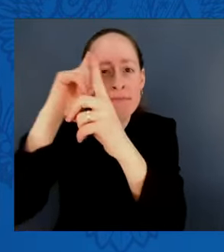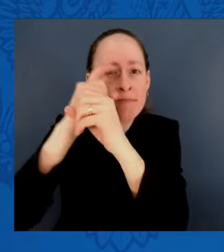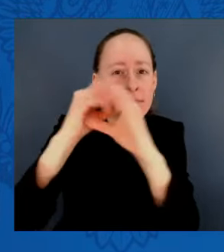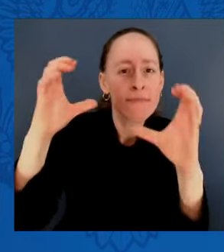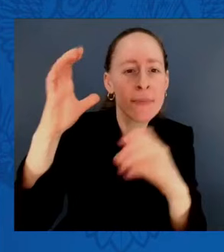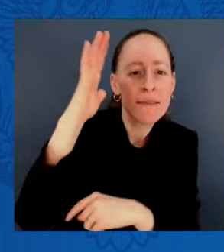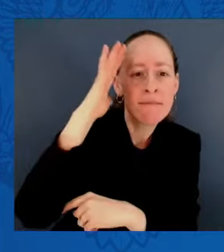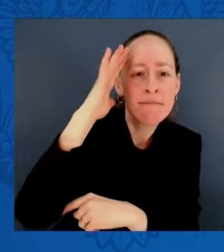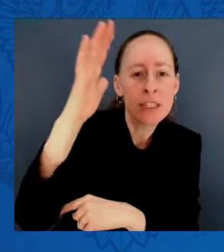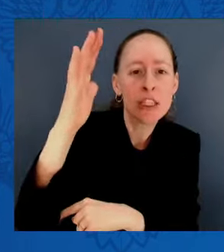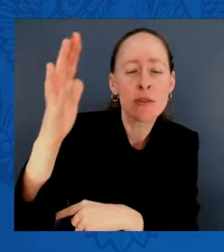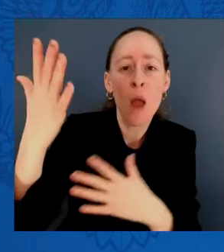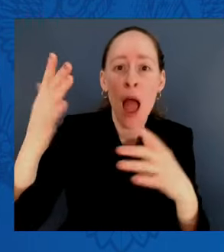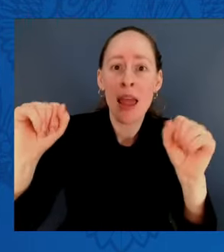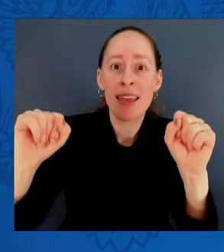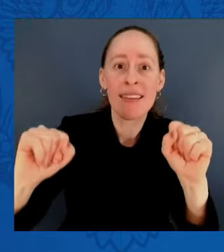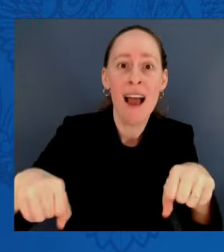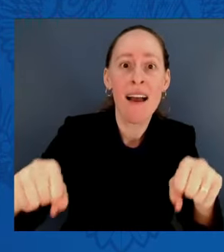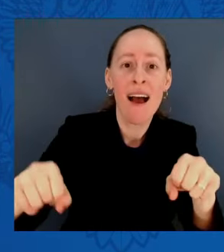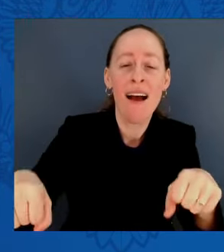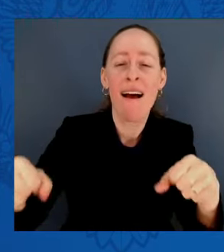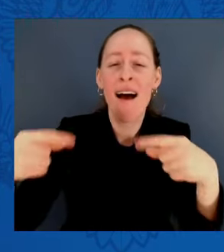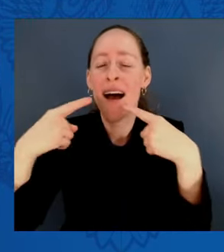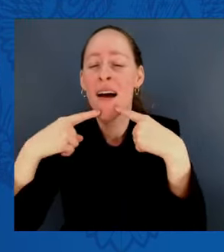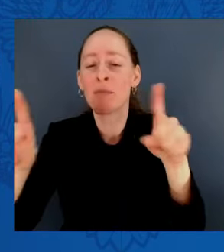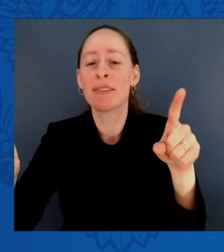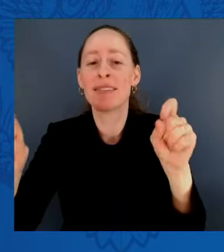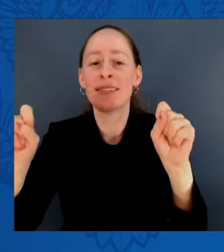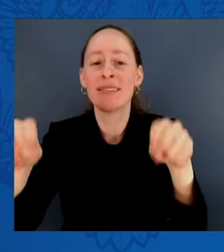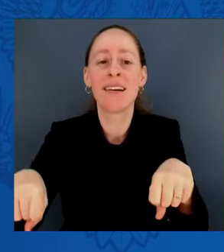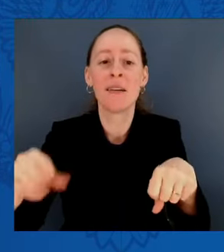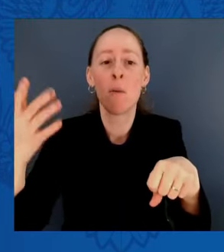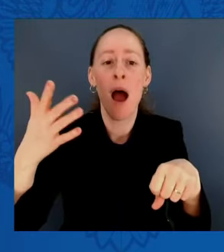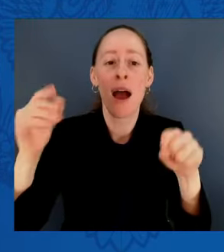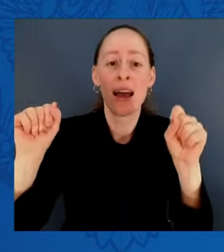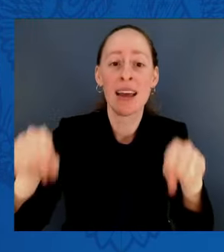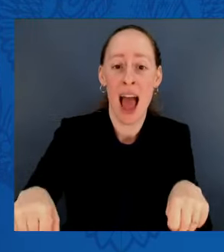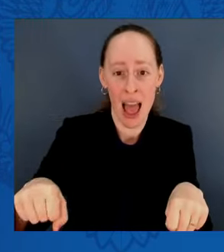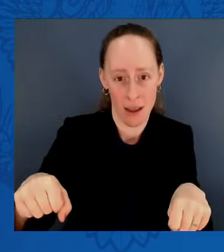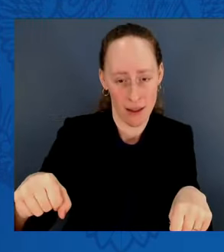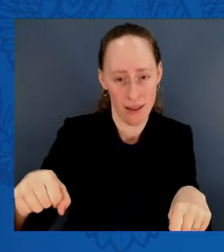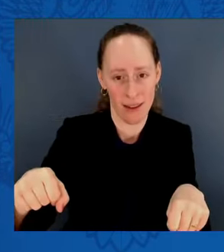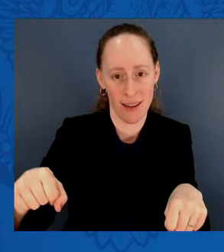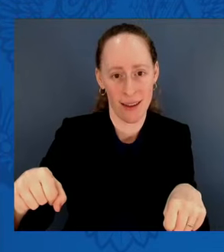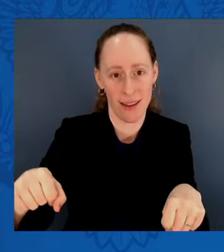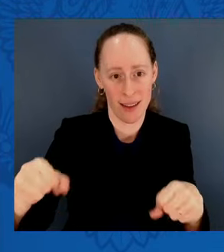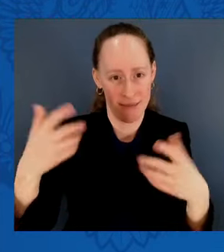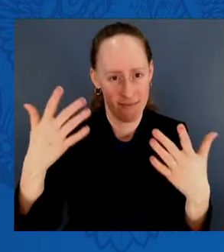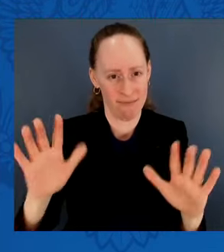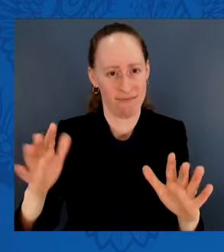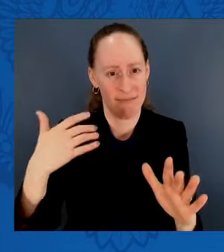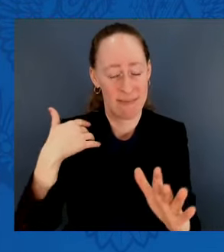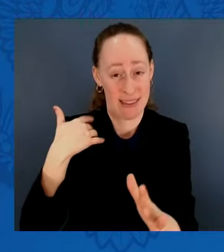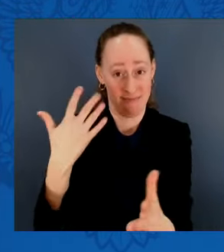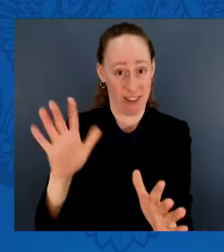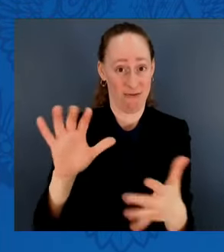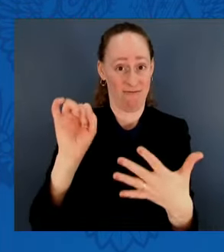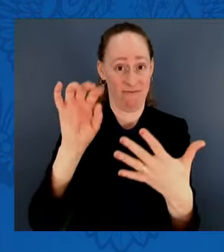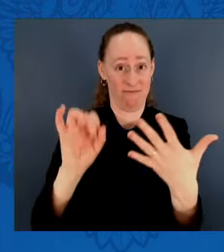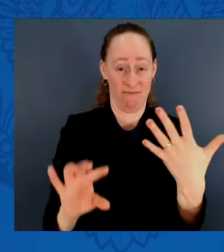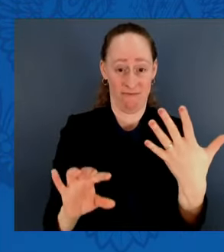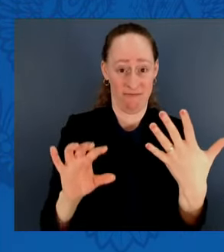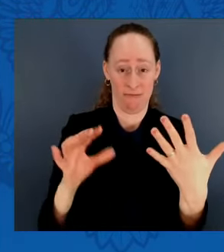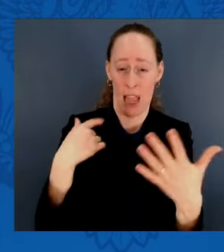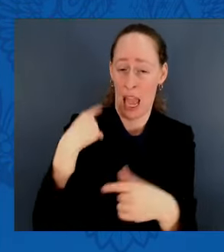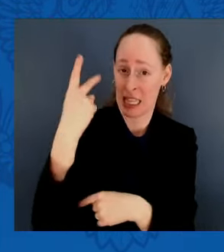Tonight you've heard mine. I see a future where defending democracy, you don't diminish it. I